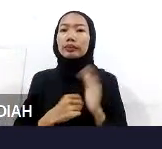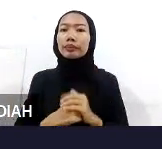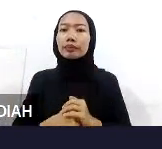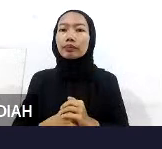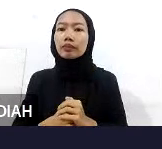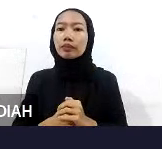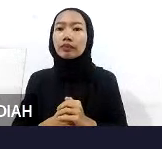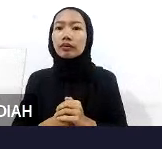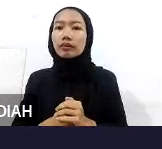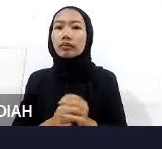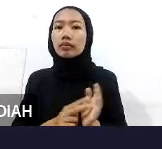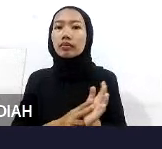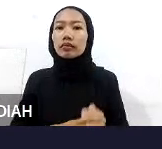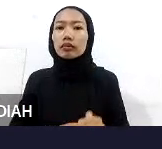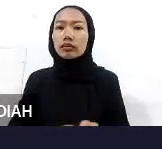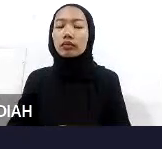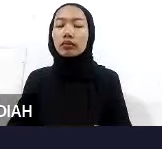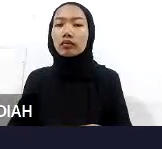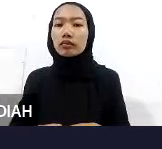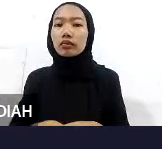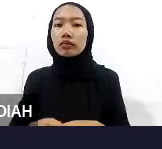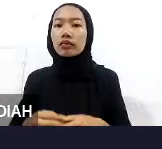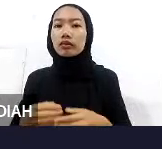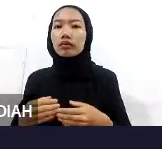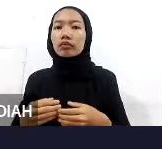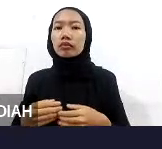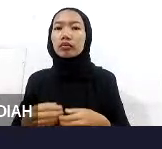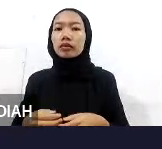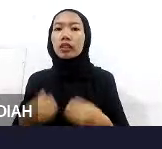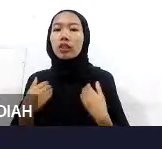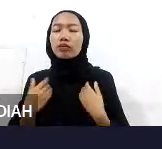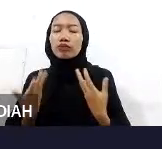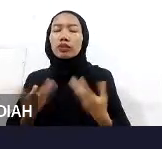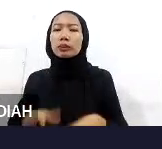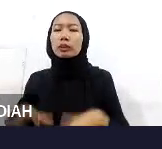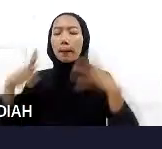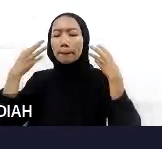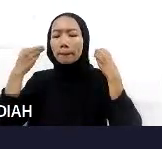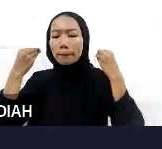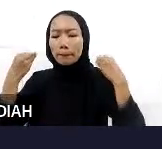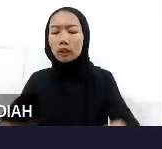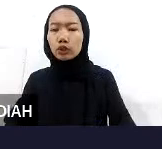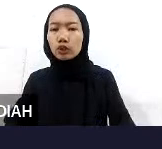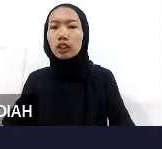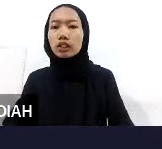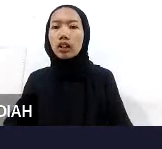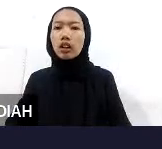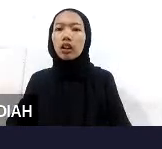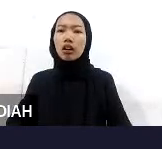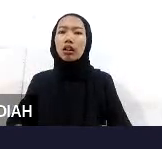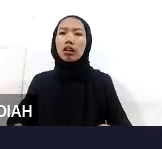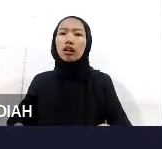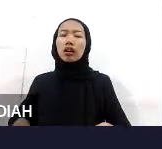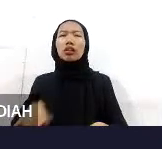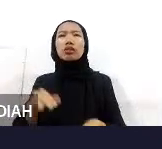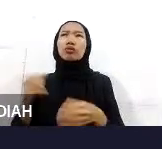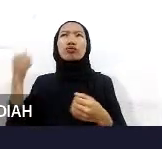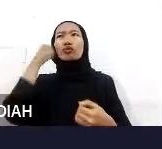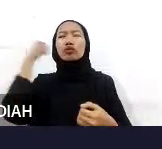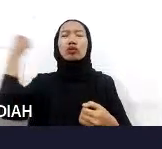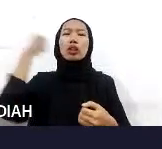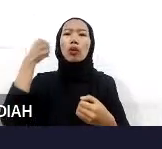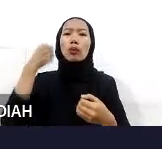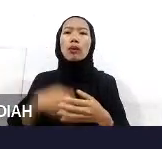this real traumatic event on a family there was a child with a